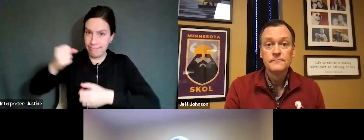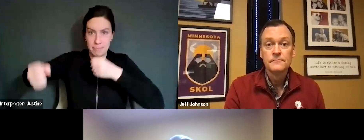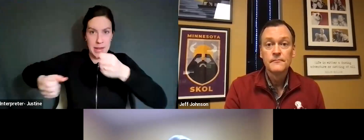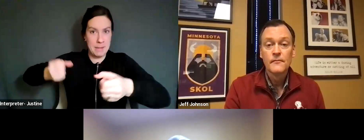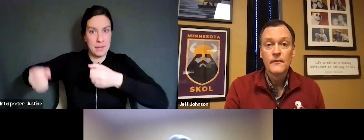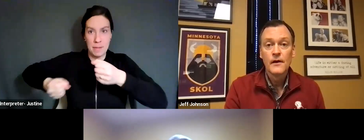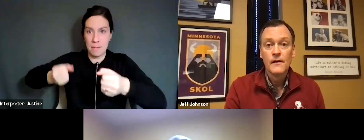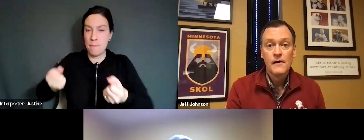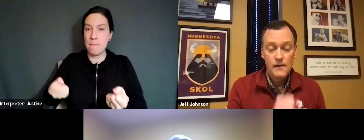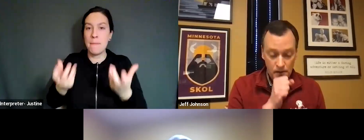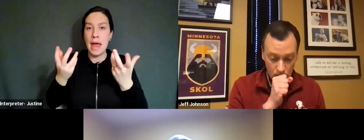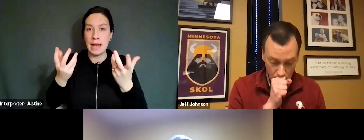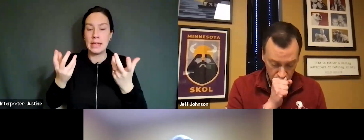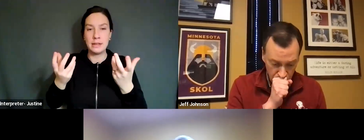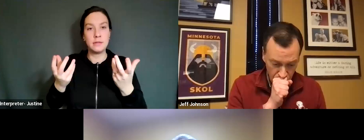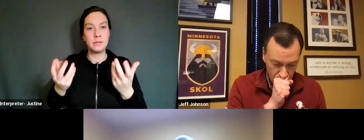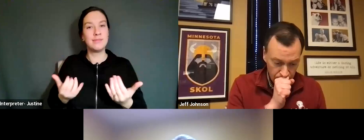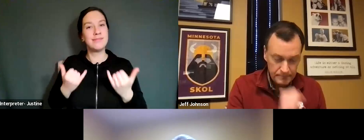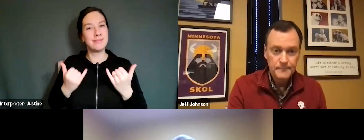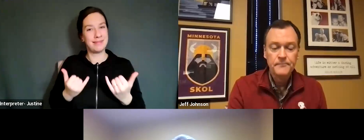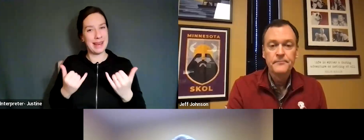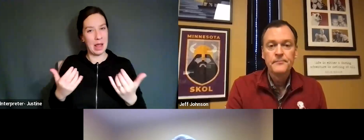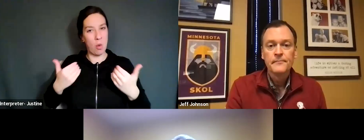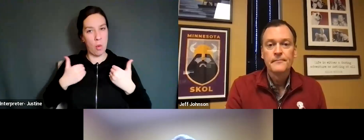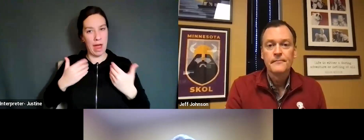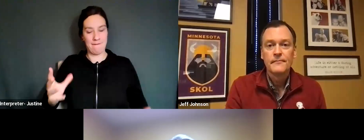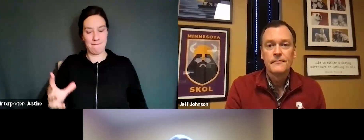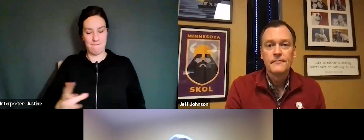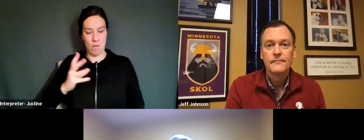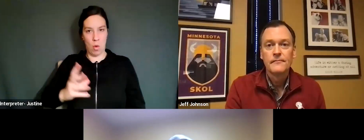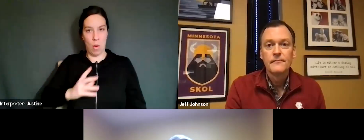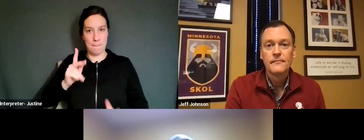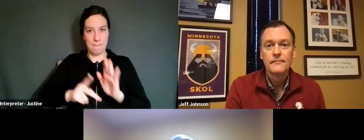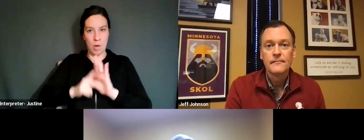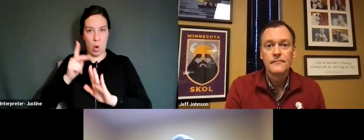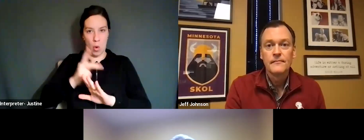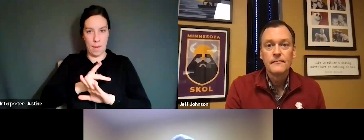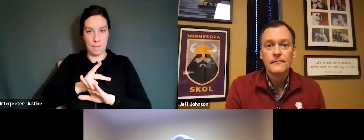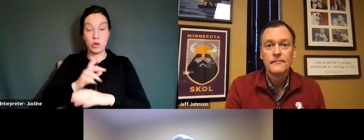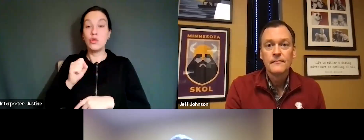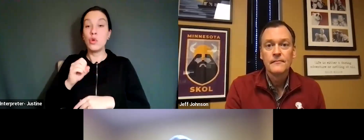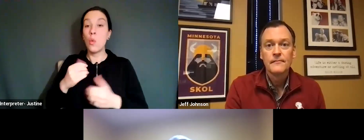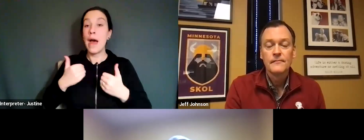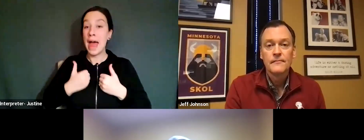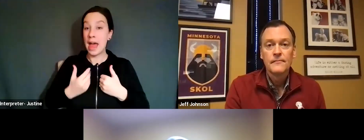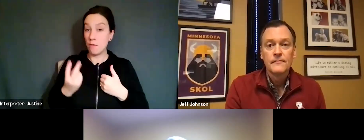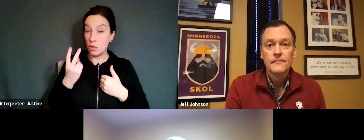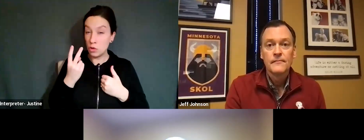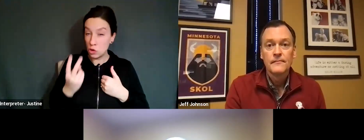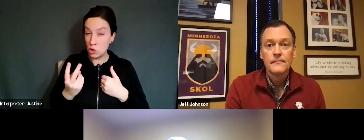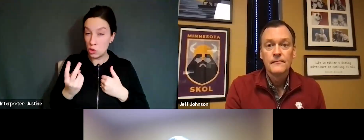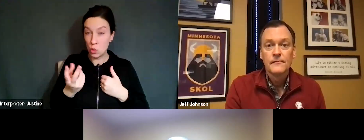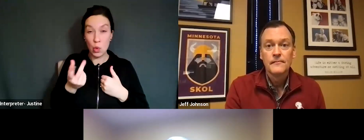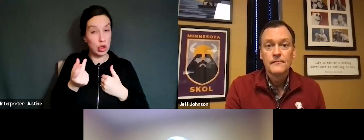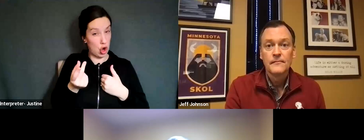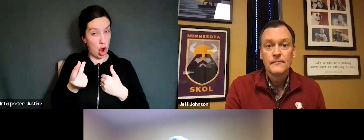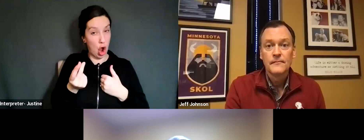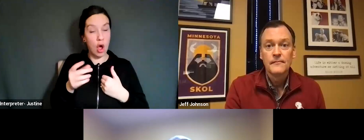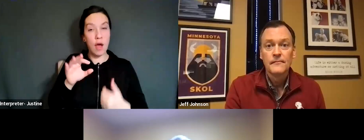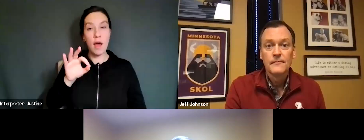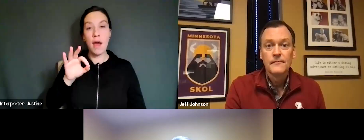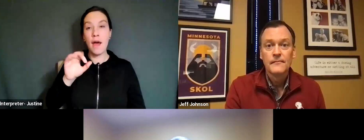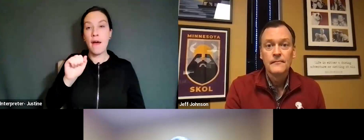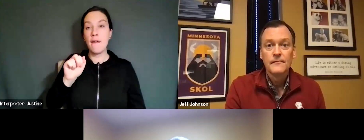year we're going to change that. We're currently in the process of placing our first two dogs at MHealth Fairview Masonic Children's